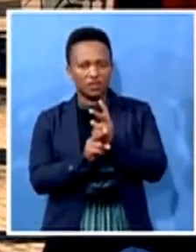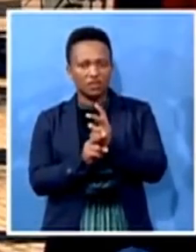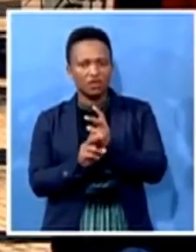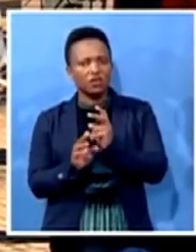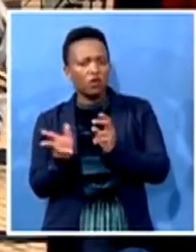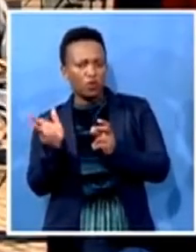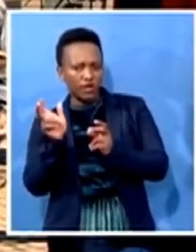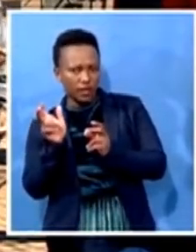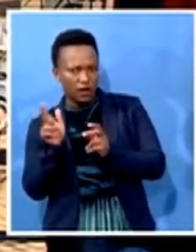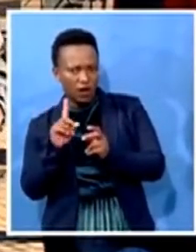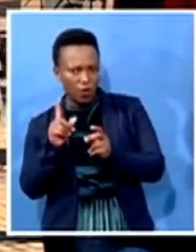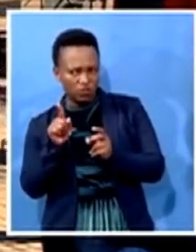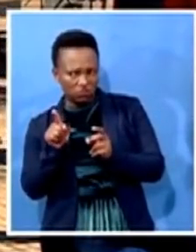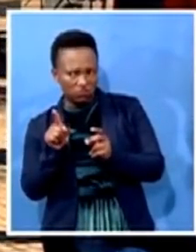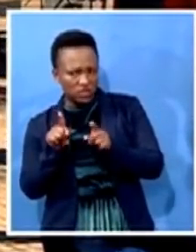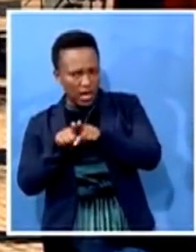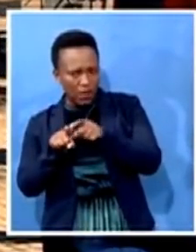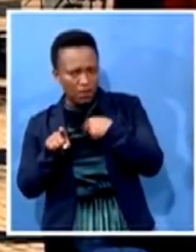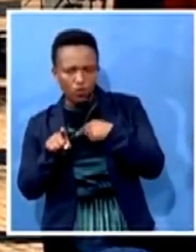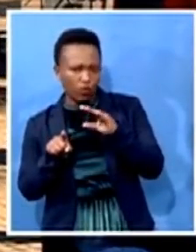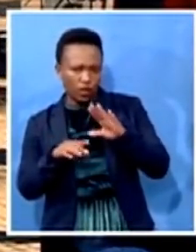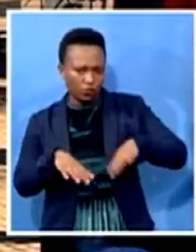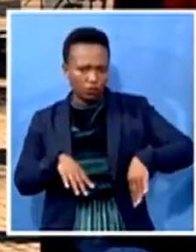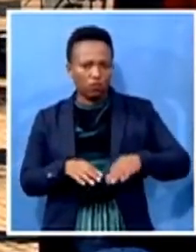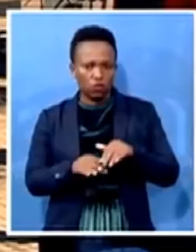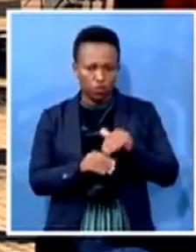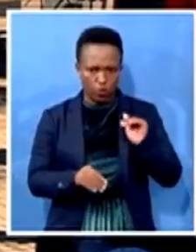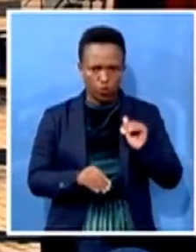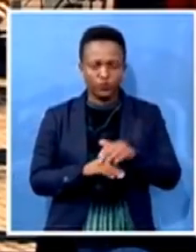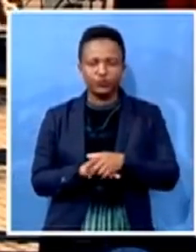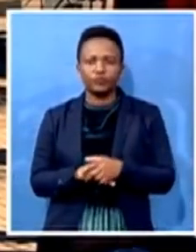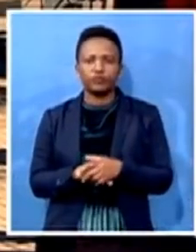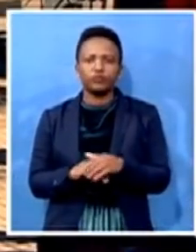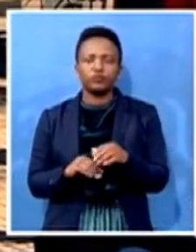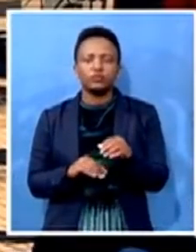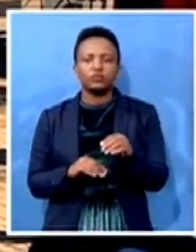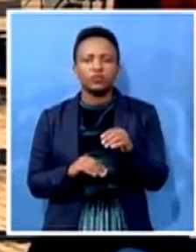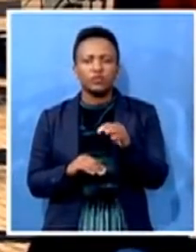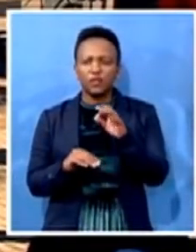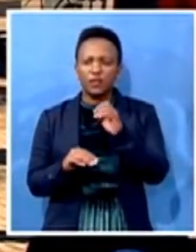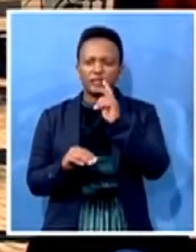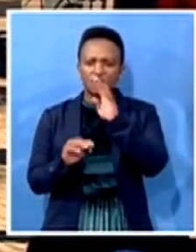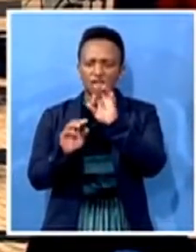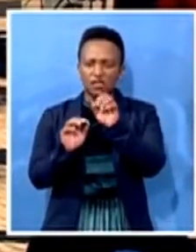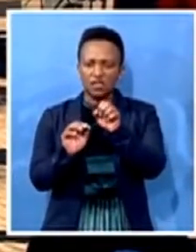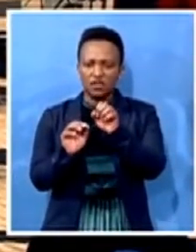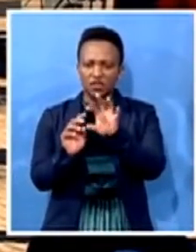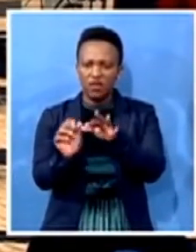here. It looks like there's only one follow-up hand, so I'll give you that chance as well. You can start.